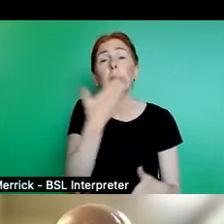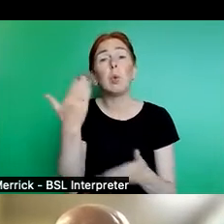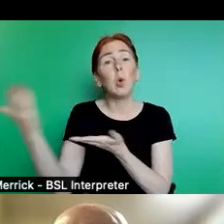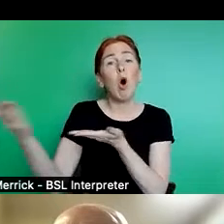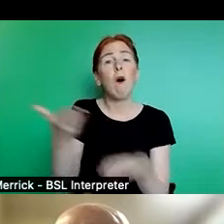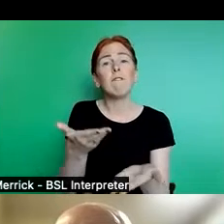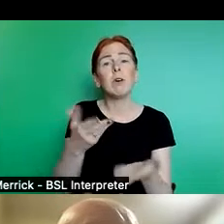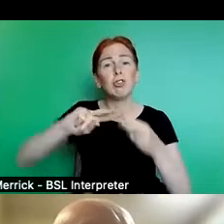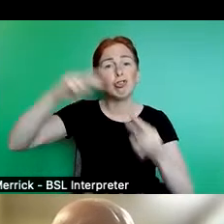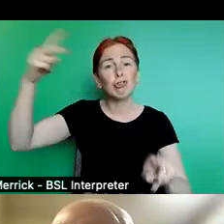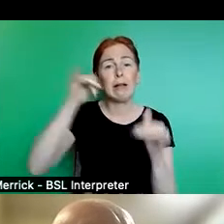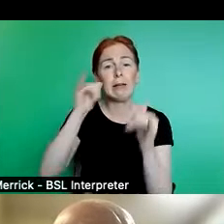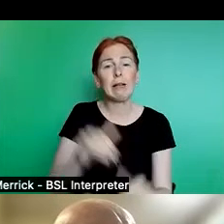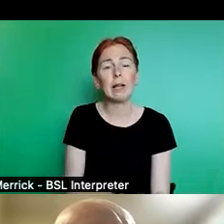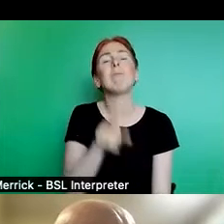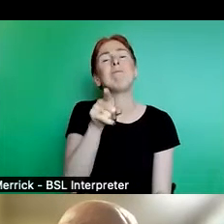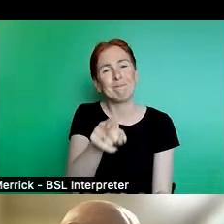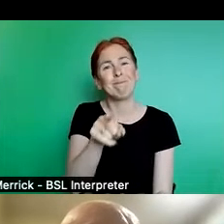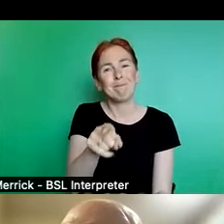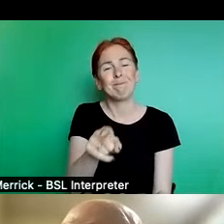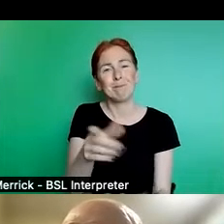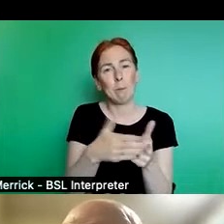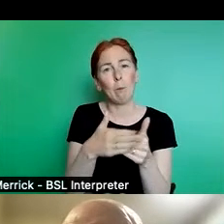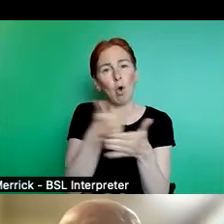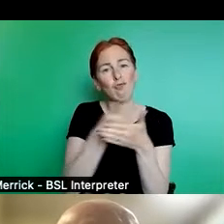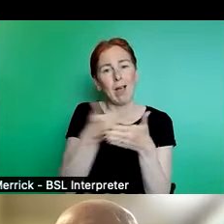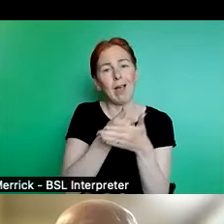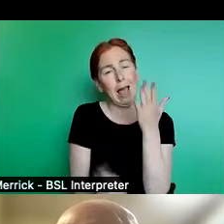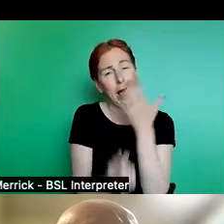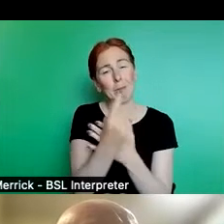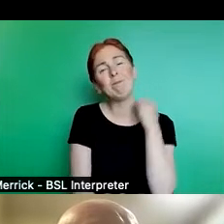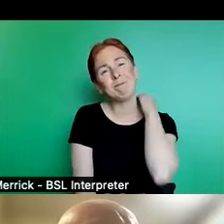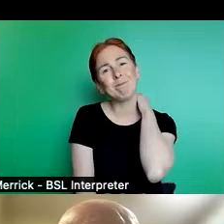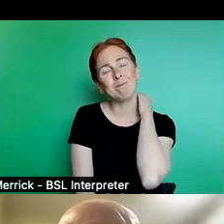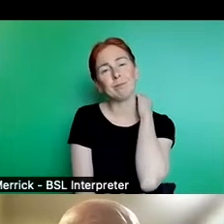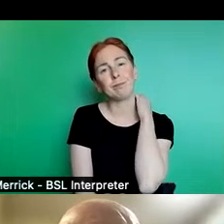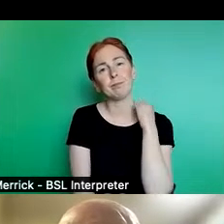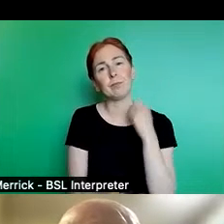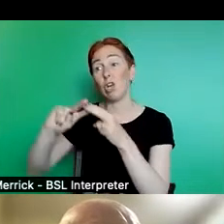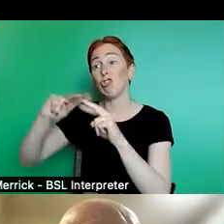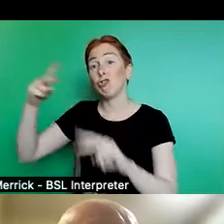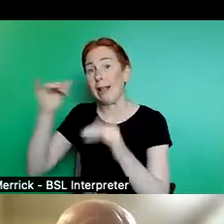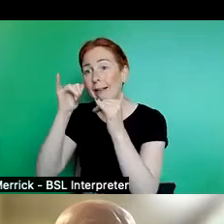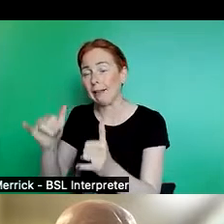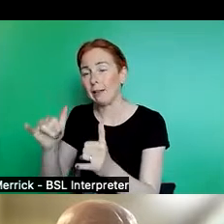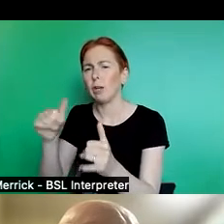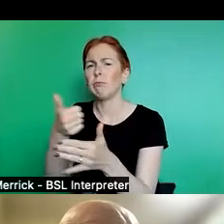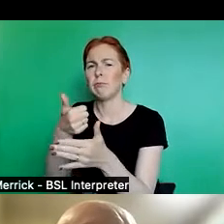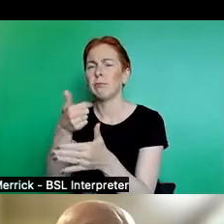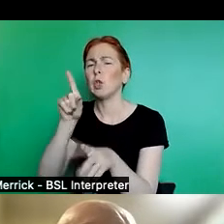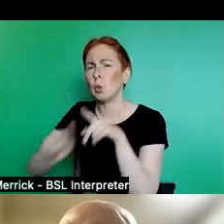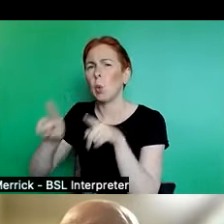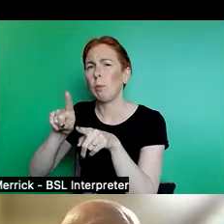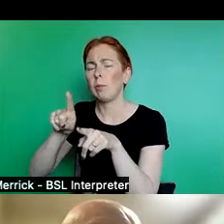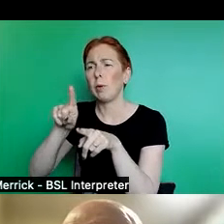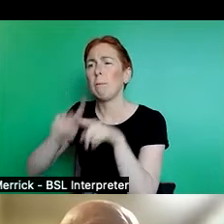probably aren't on this call, but if they were on this call and you have been given a clinical diagnosis but never had it confirmed genetically,